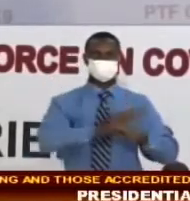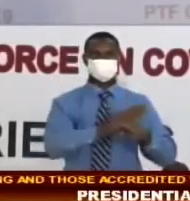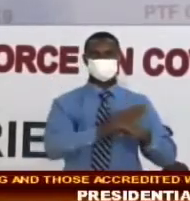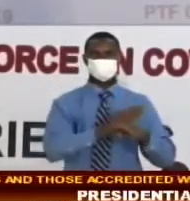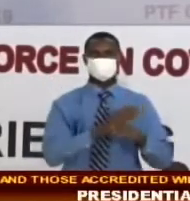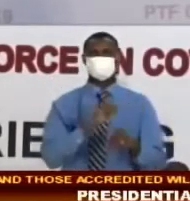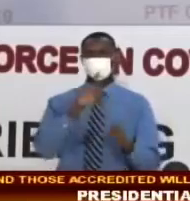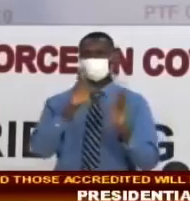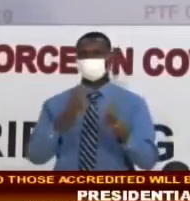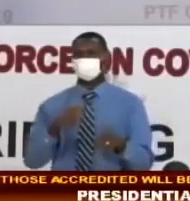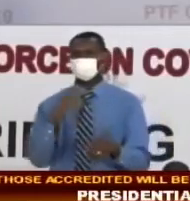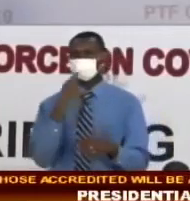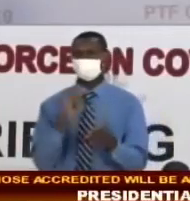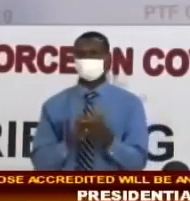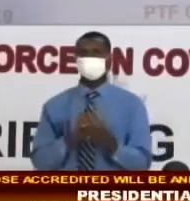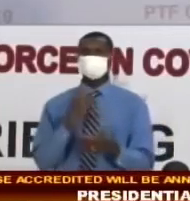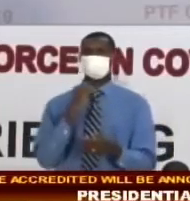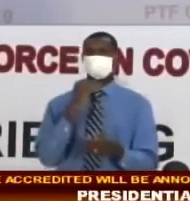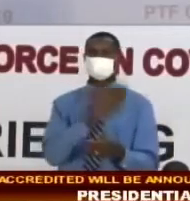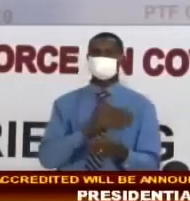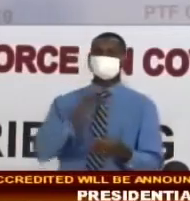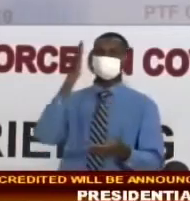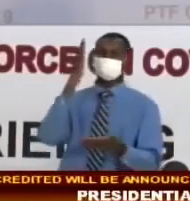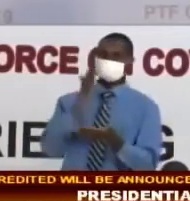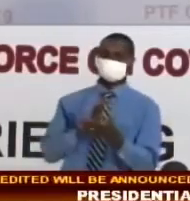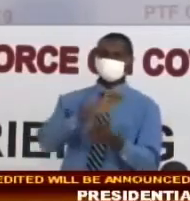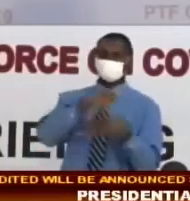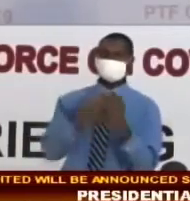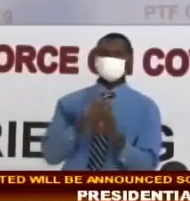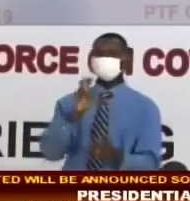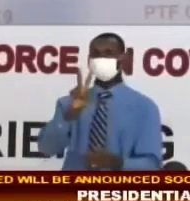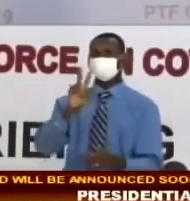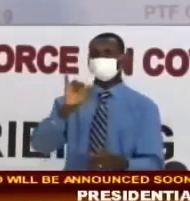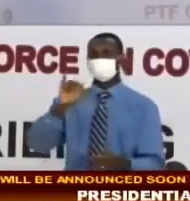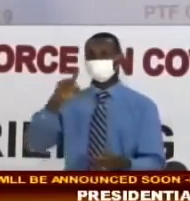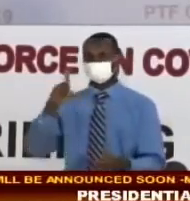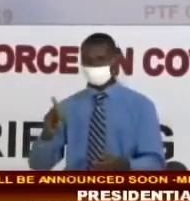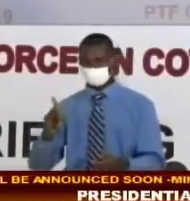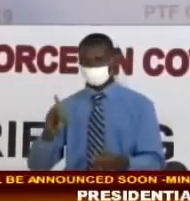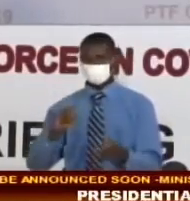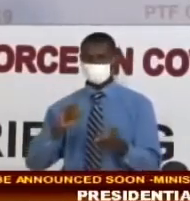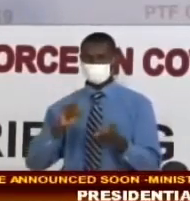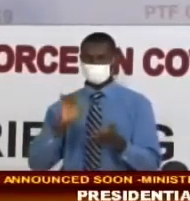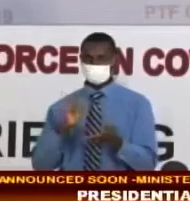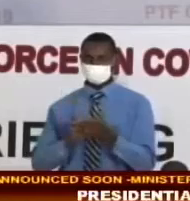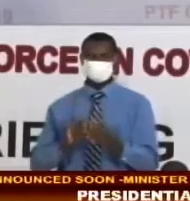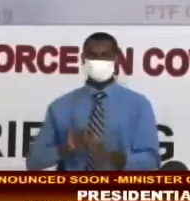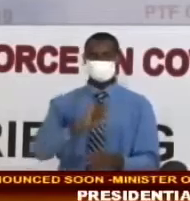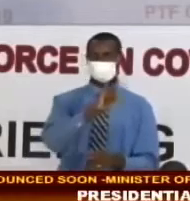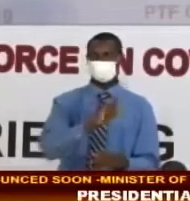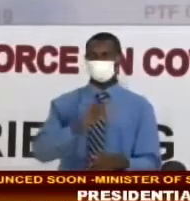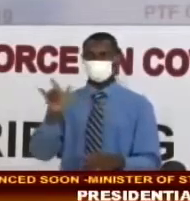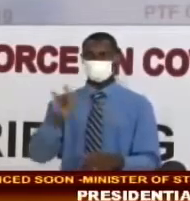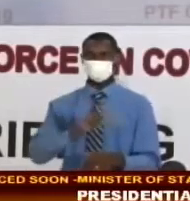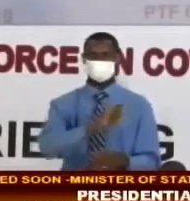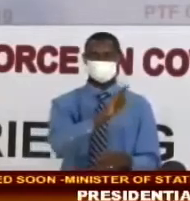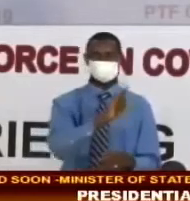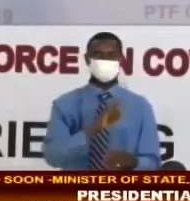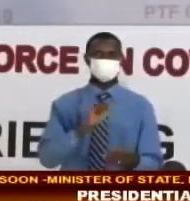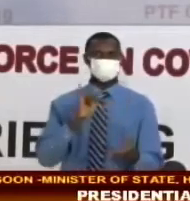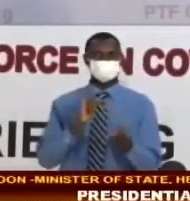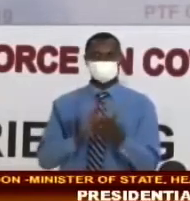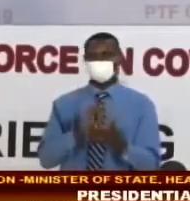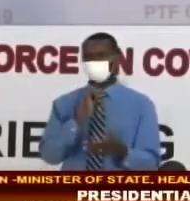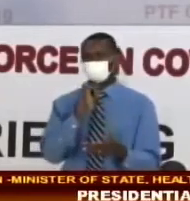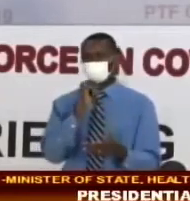kindly also stop all the VIP shuttle going out or going on. It makes no sense to lock citizens up